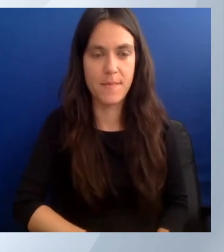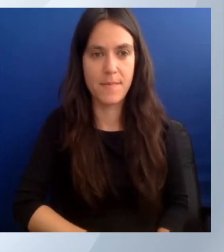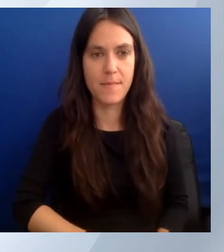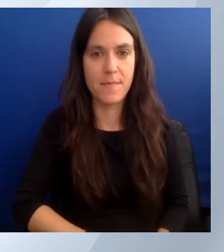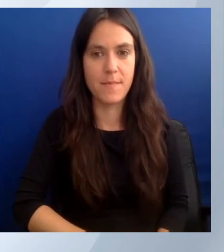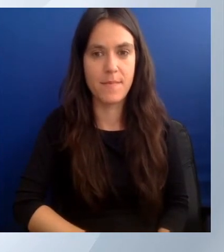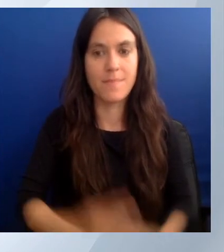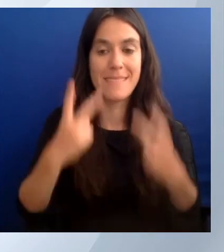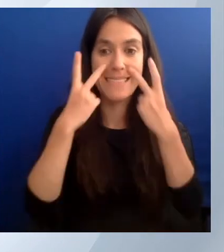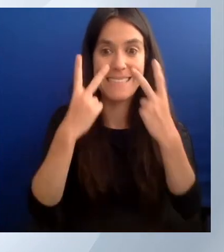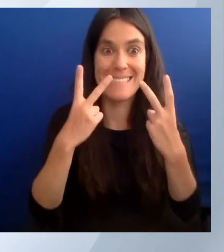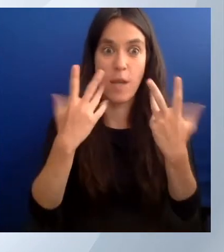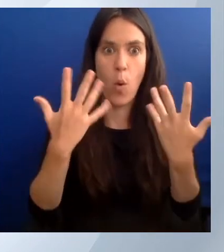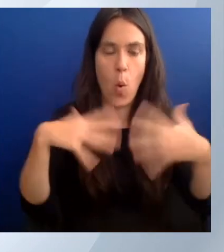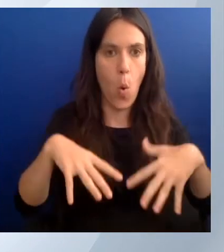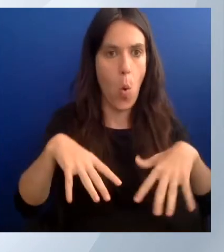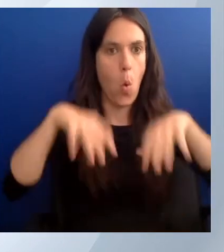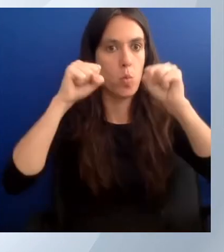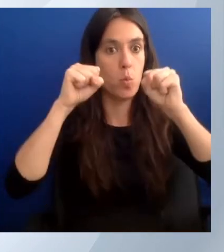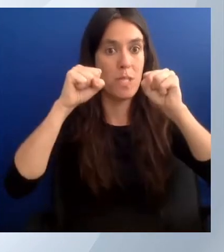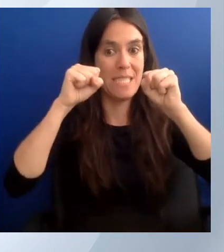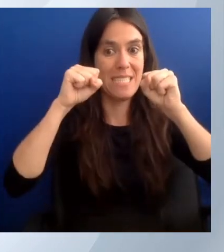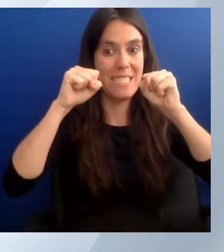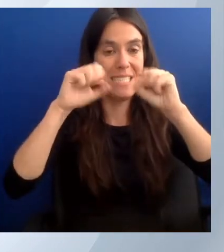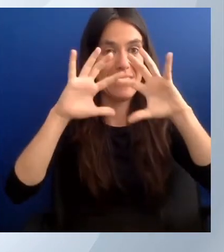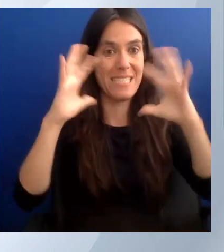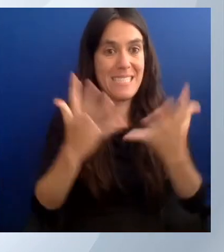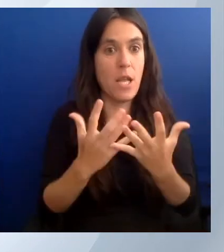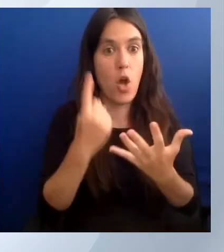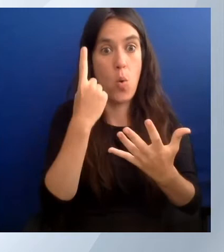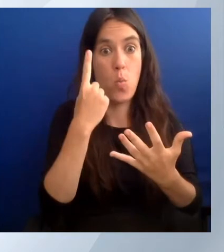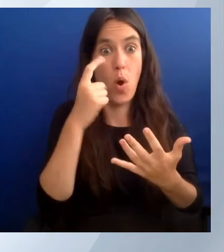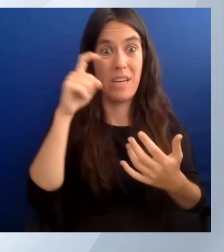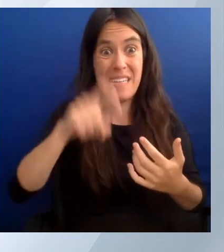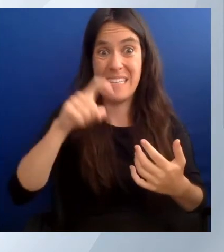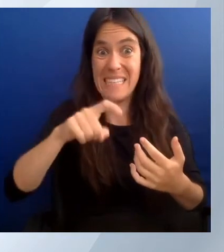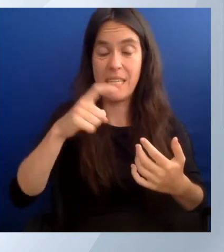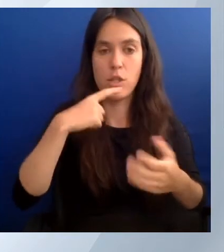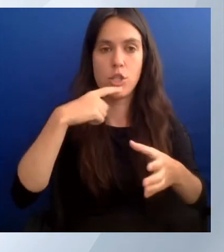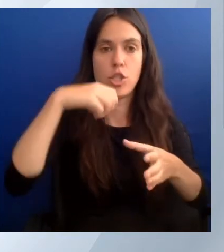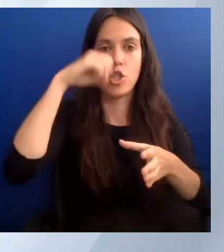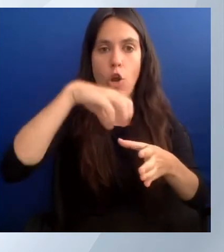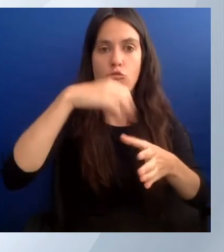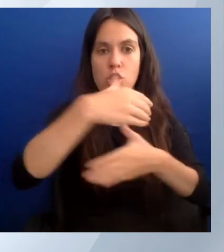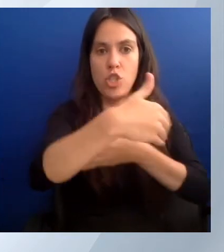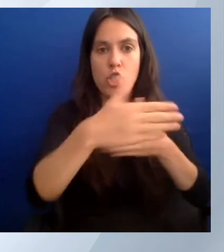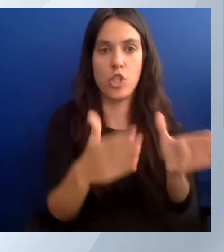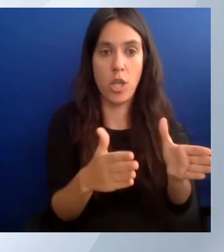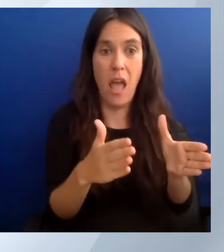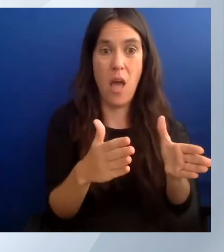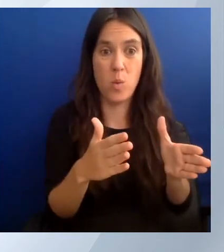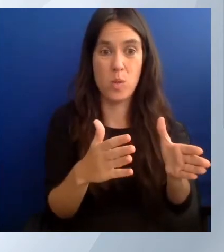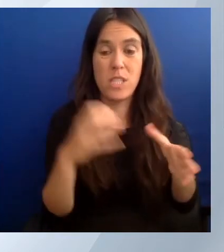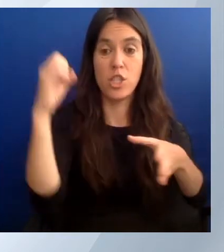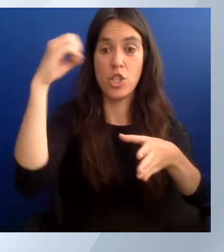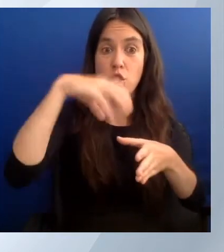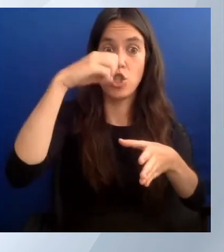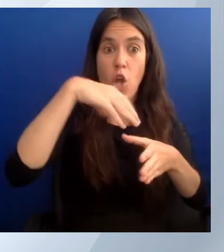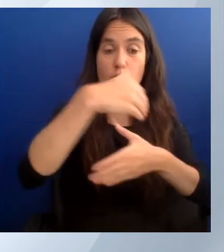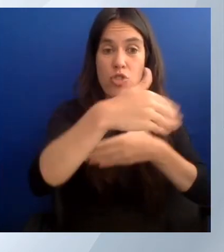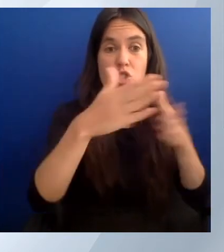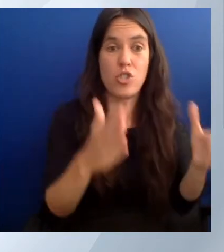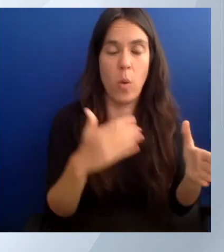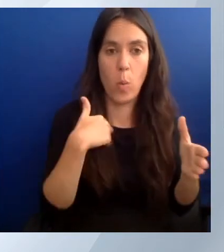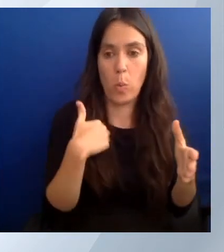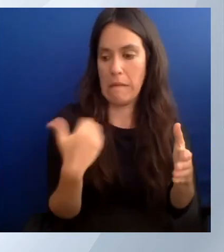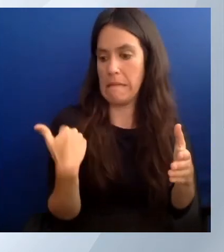hosting for this. Now, one of the things that we need is a storage account. For the storage account, we're going to use the one that we just